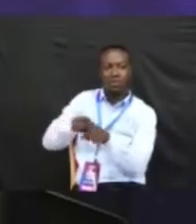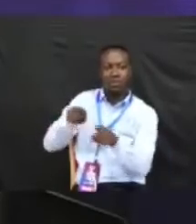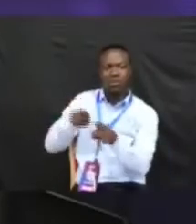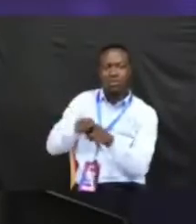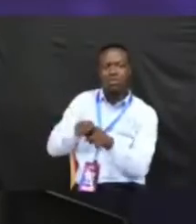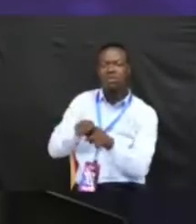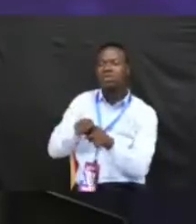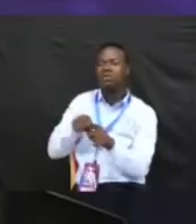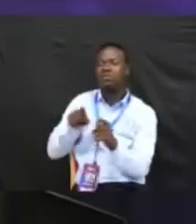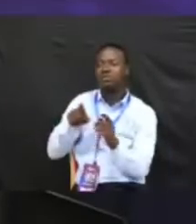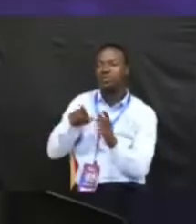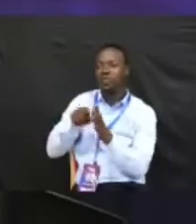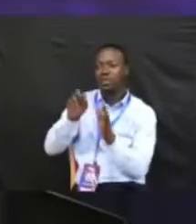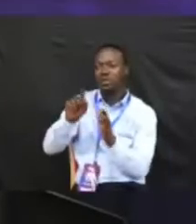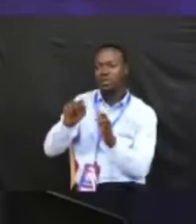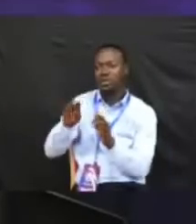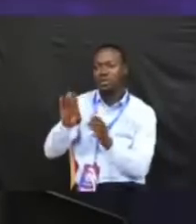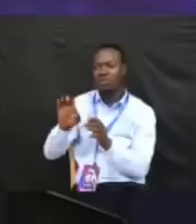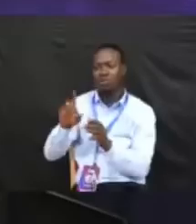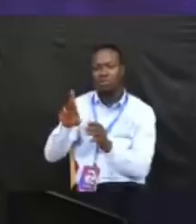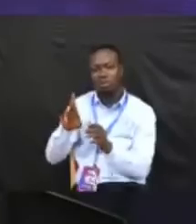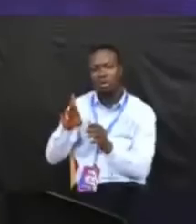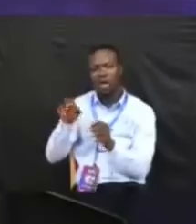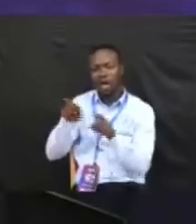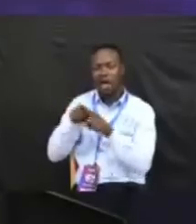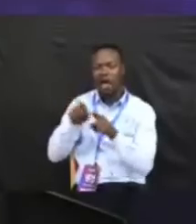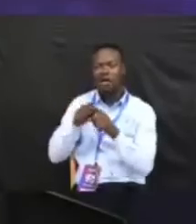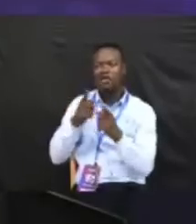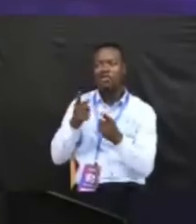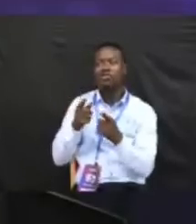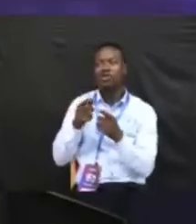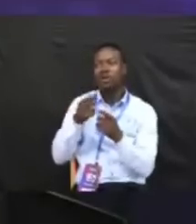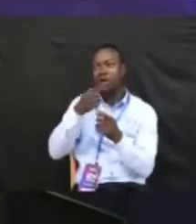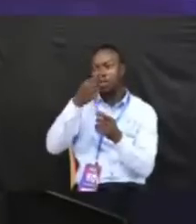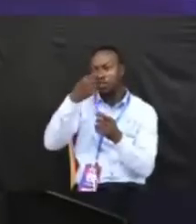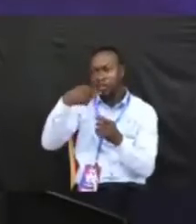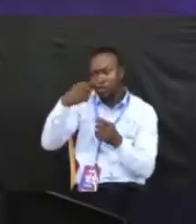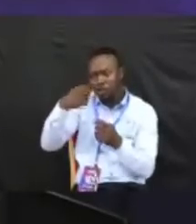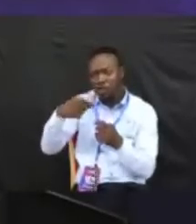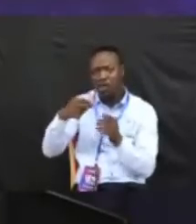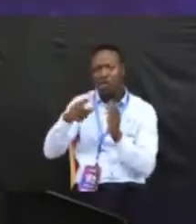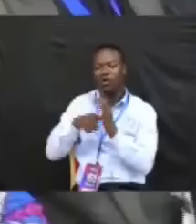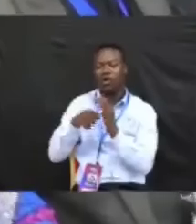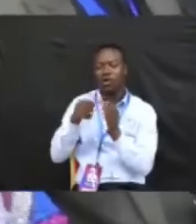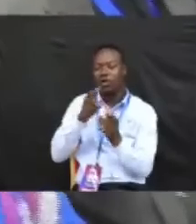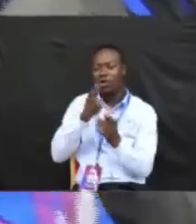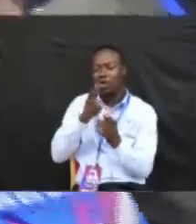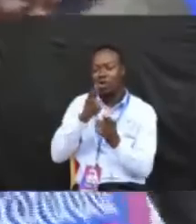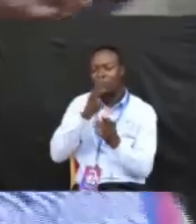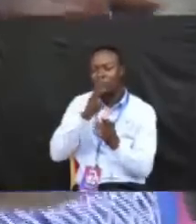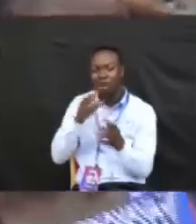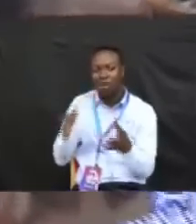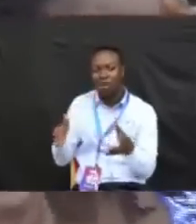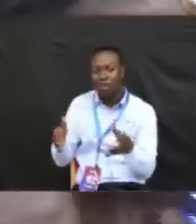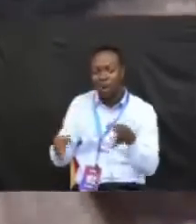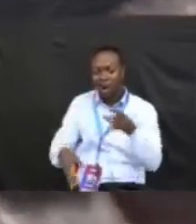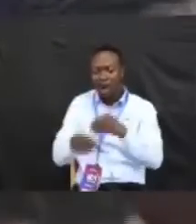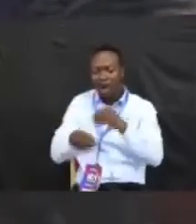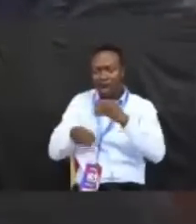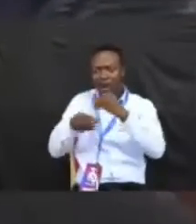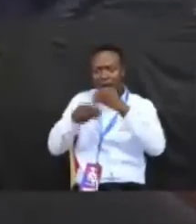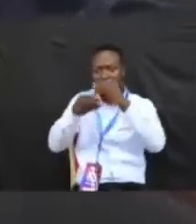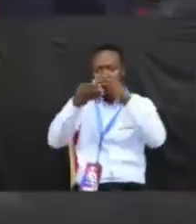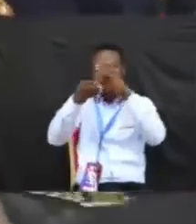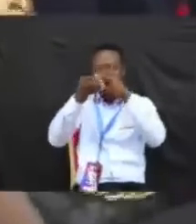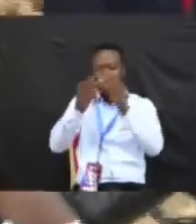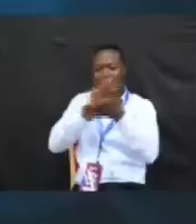stubble. By the blast of your nostrils, the waters piled up. The surging waters stood up